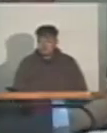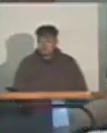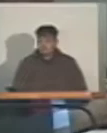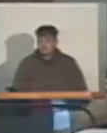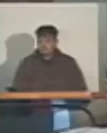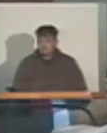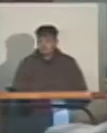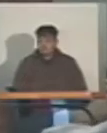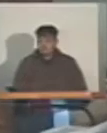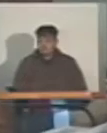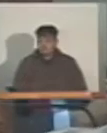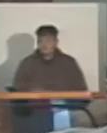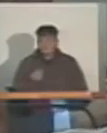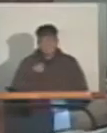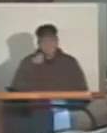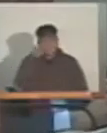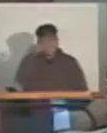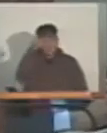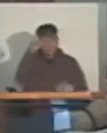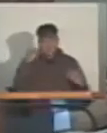I tell you today, Mr. Speaker,